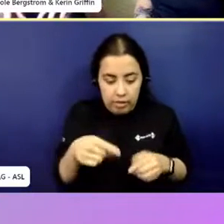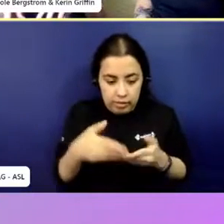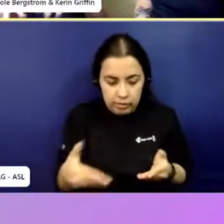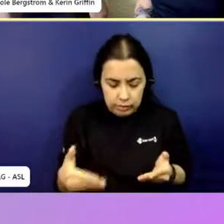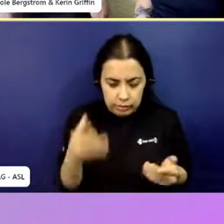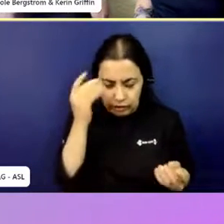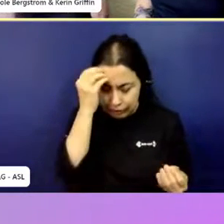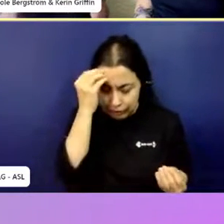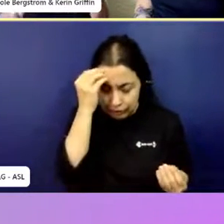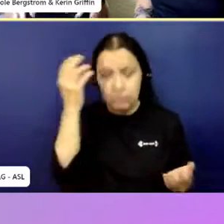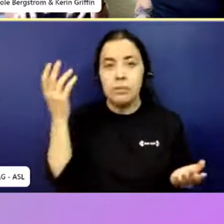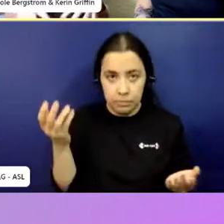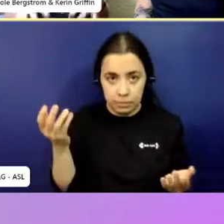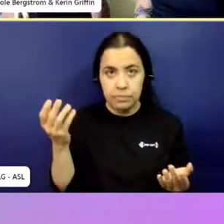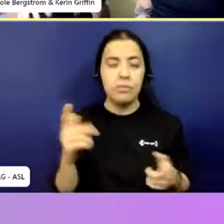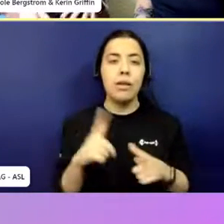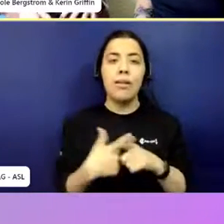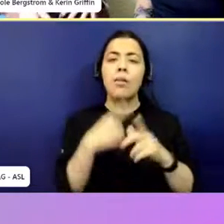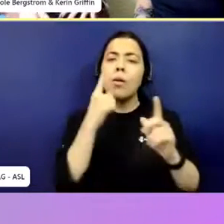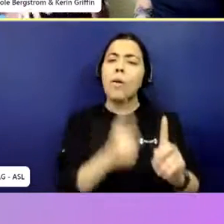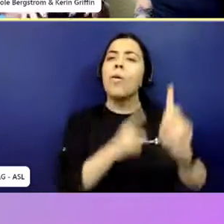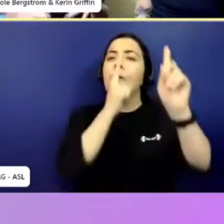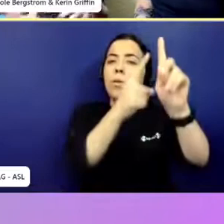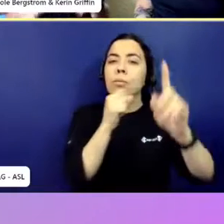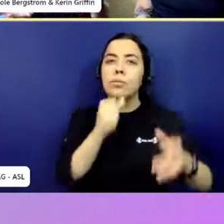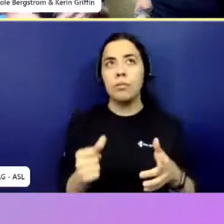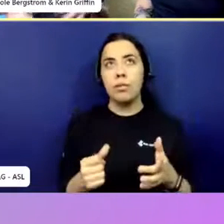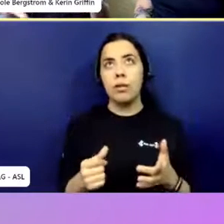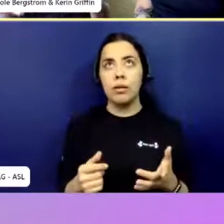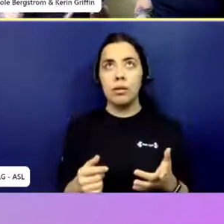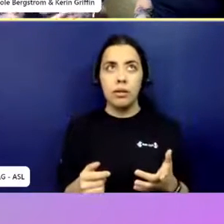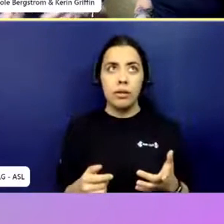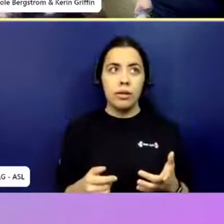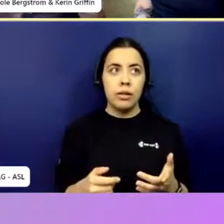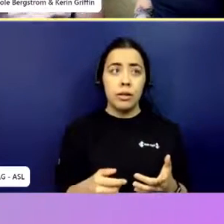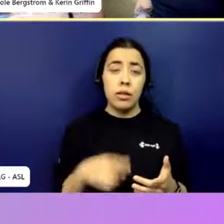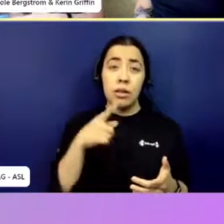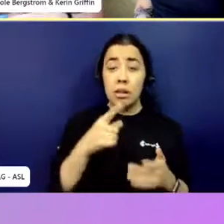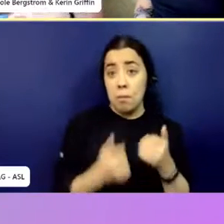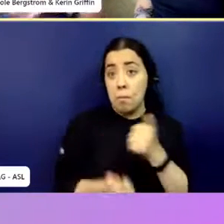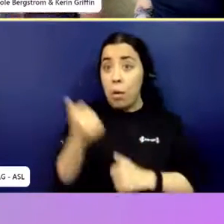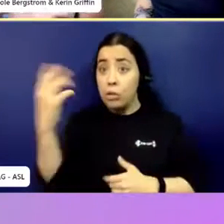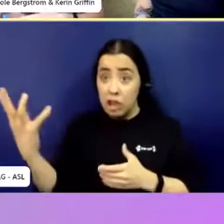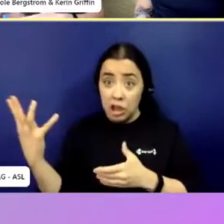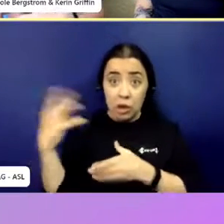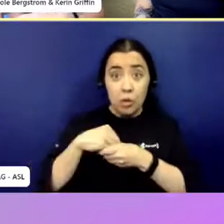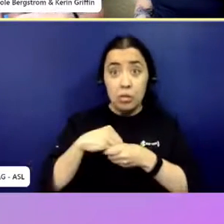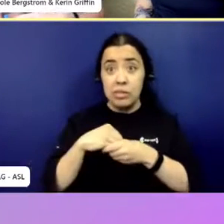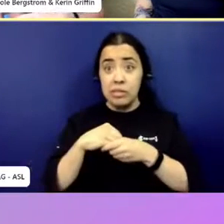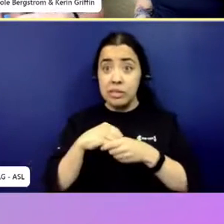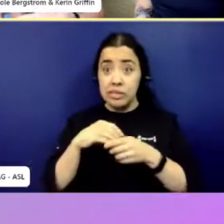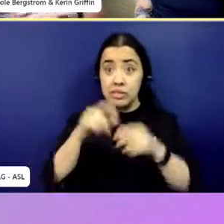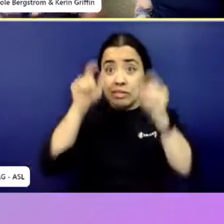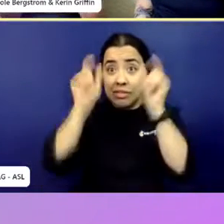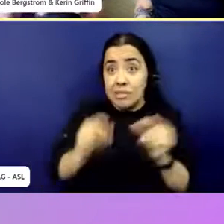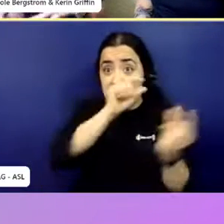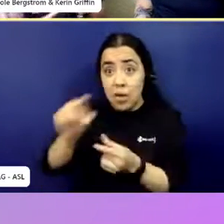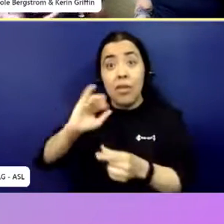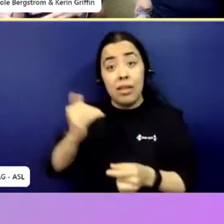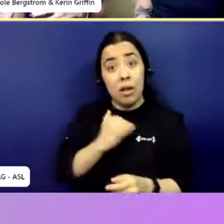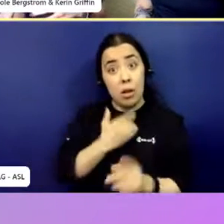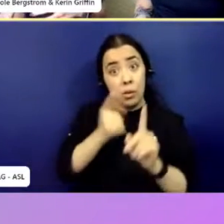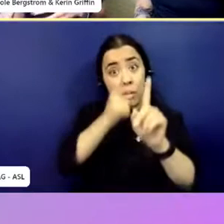And then what the goal isn't, do they really come out with the most inclusive tic-tac-toe?